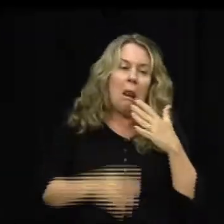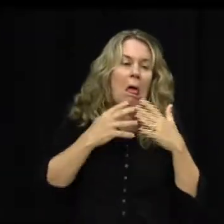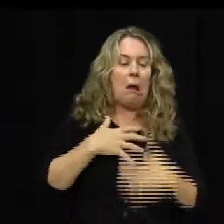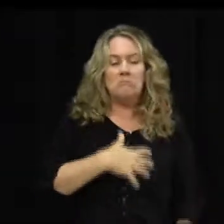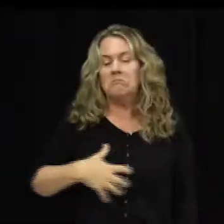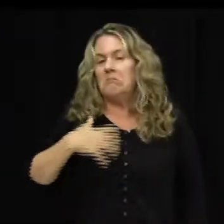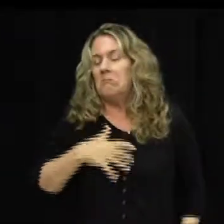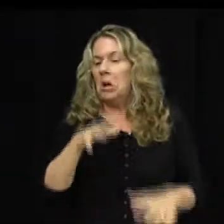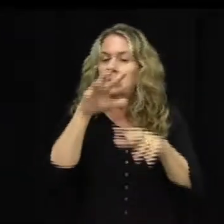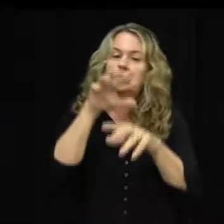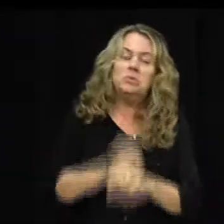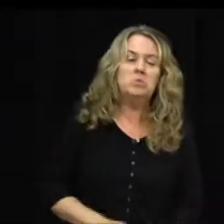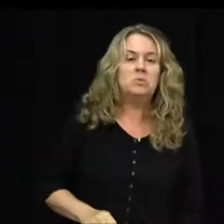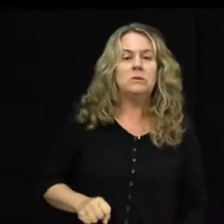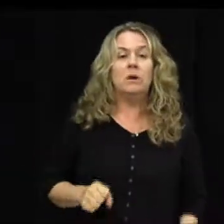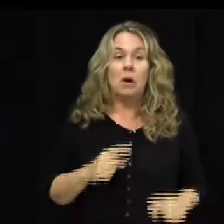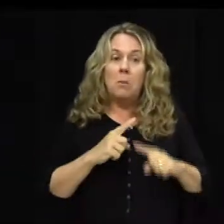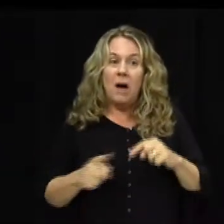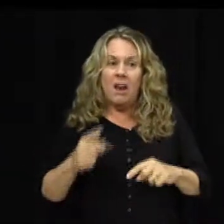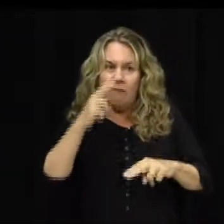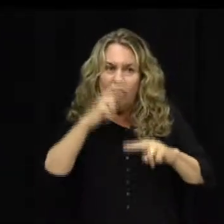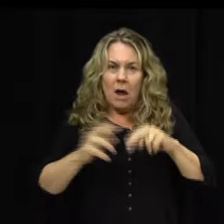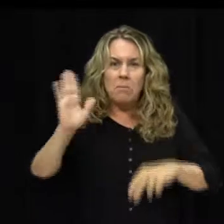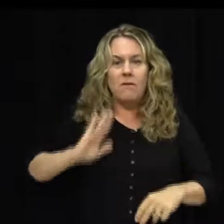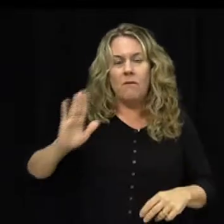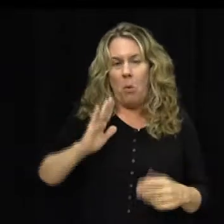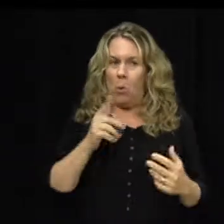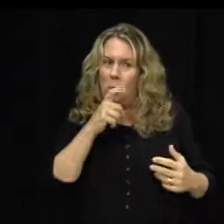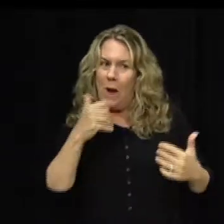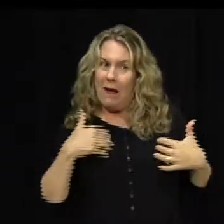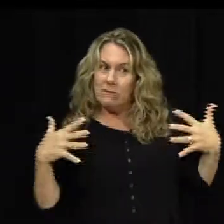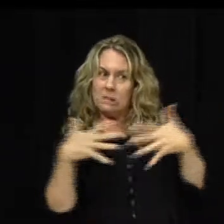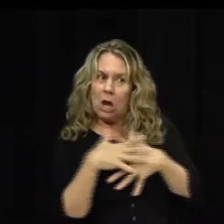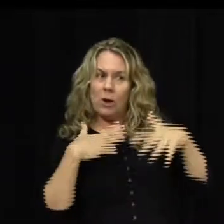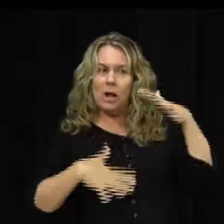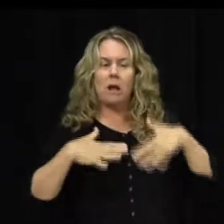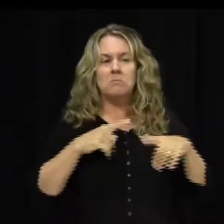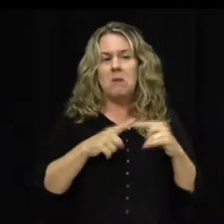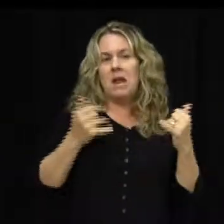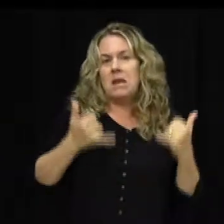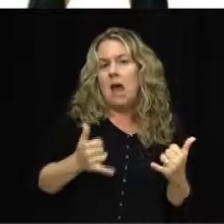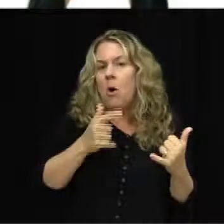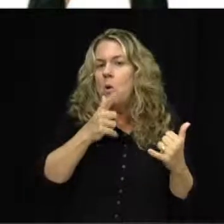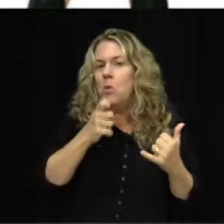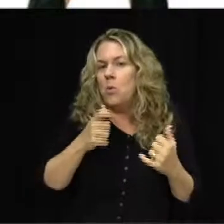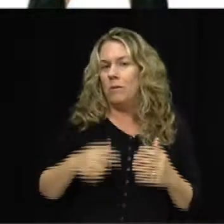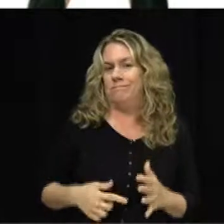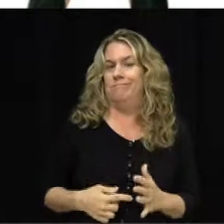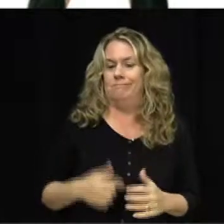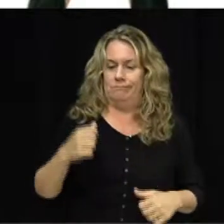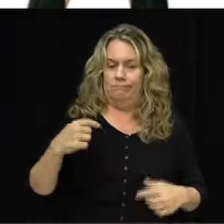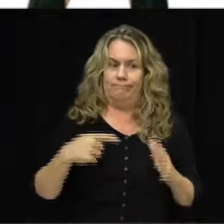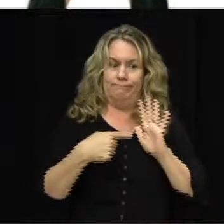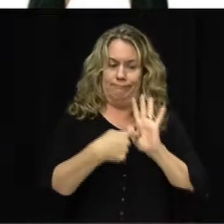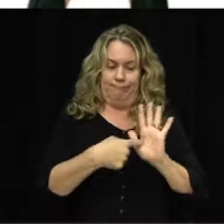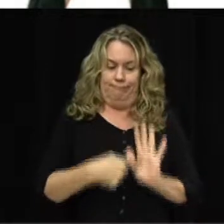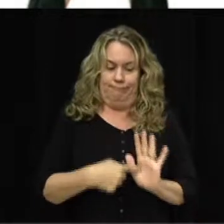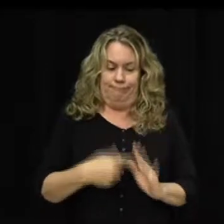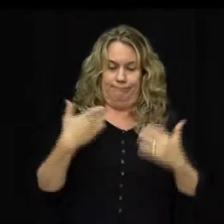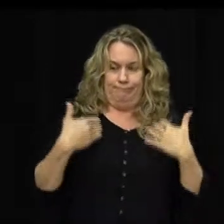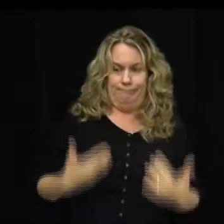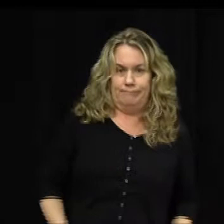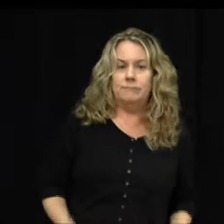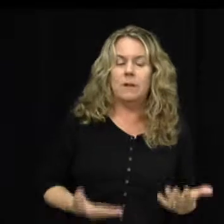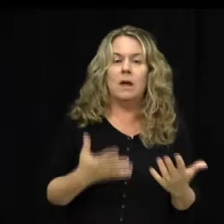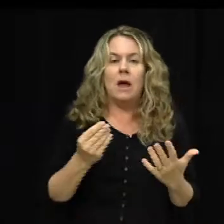gore. The fun of Halloween used to be who has the scariest costume, but now it's just about who can be the most revealing. Here at